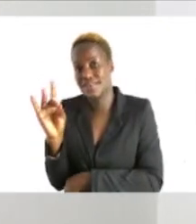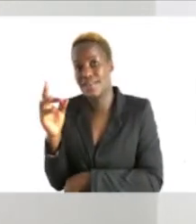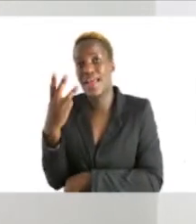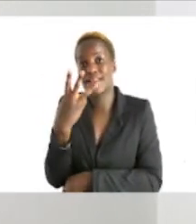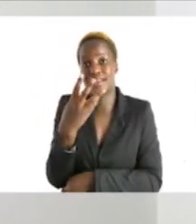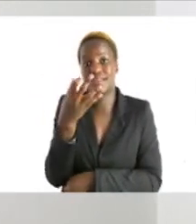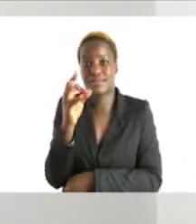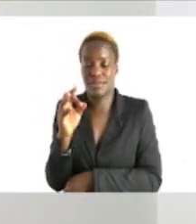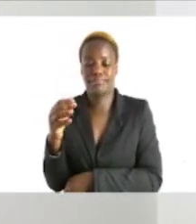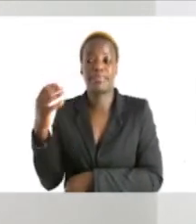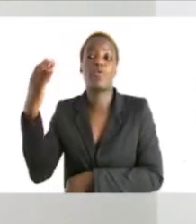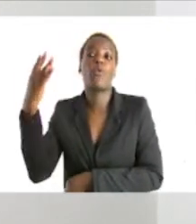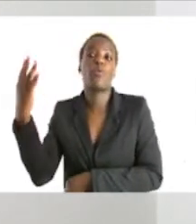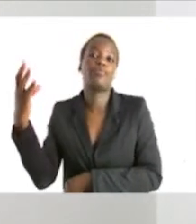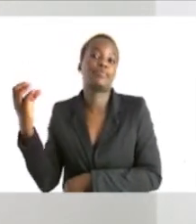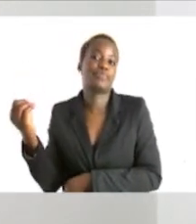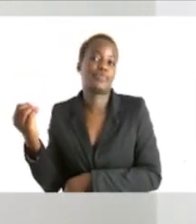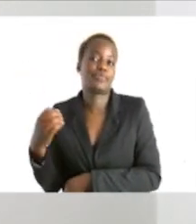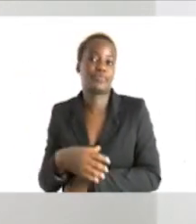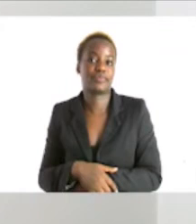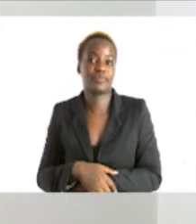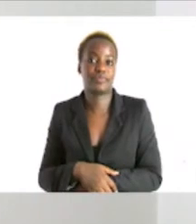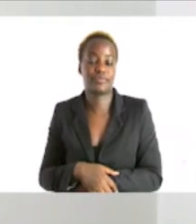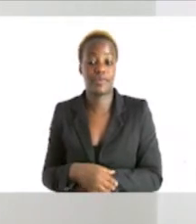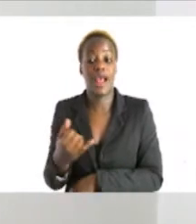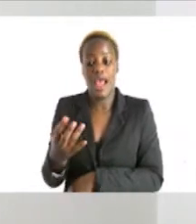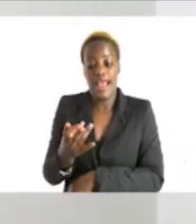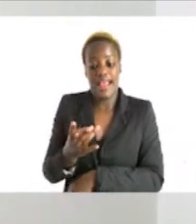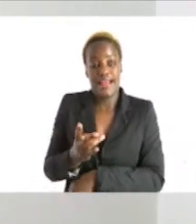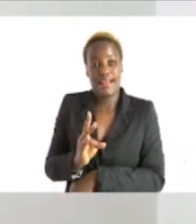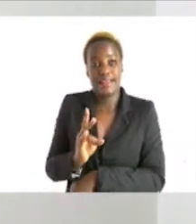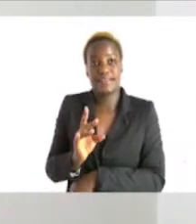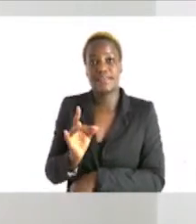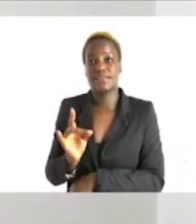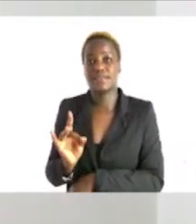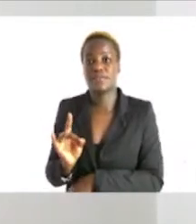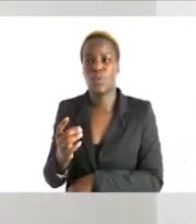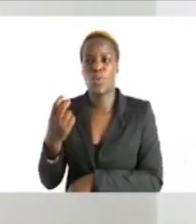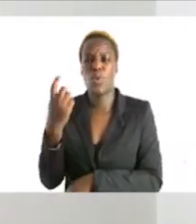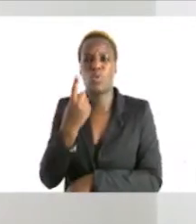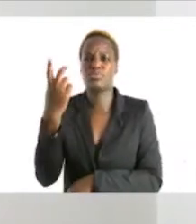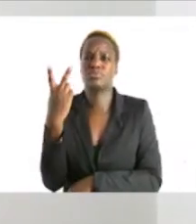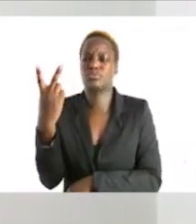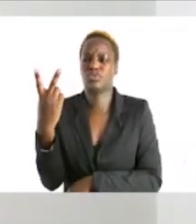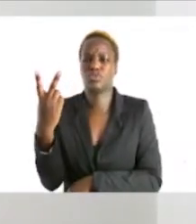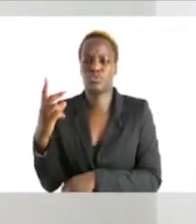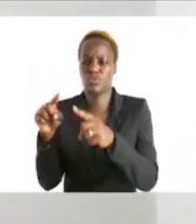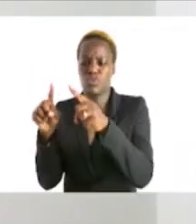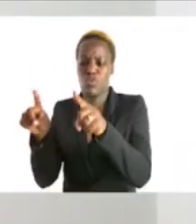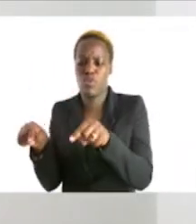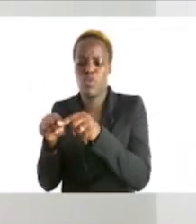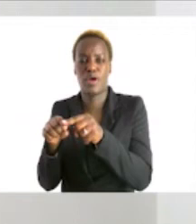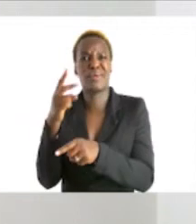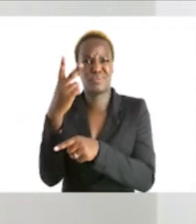and 40. Now here we have 87. It's only 2 boxes for 2 numbers. What